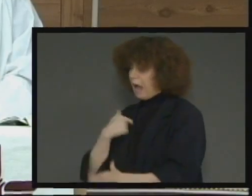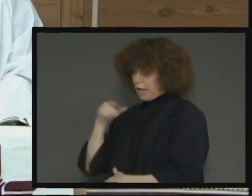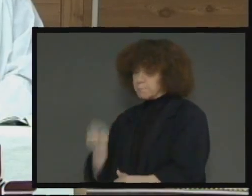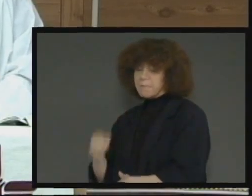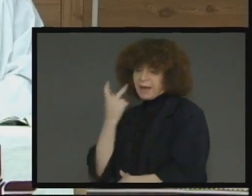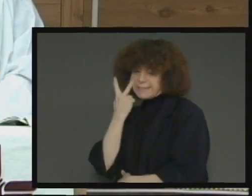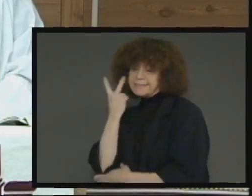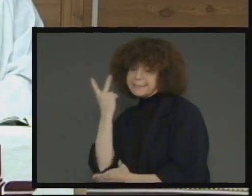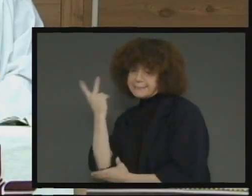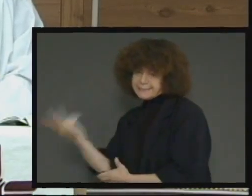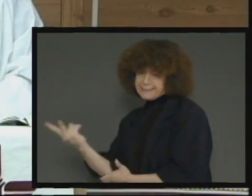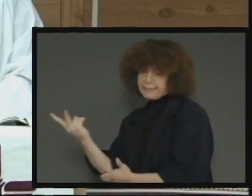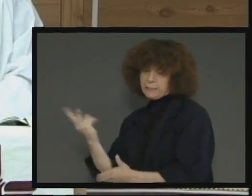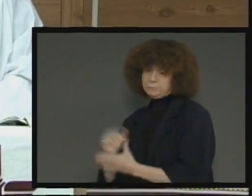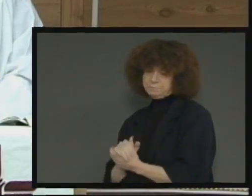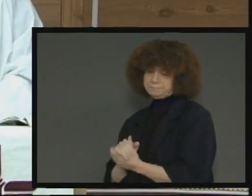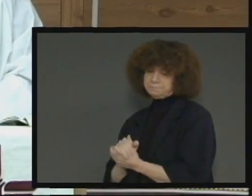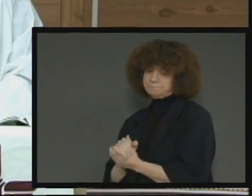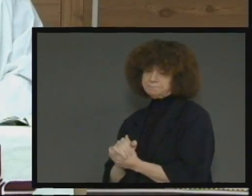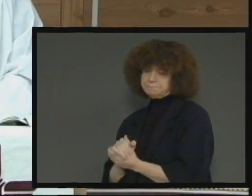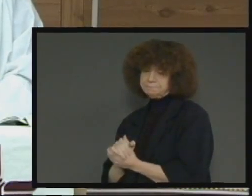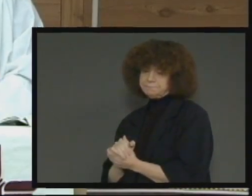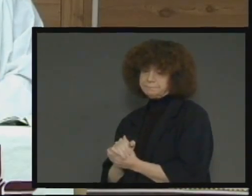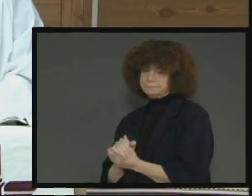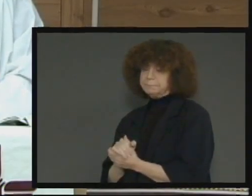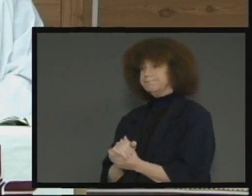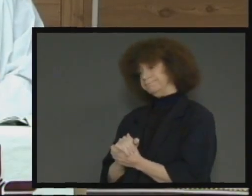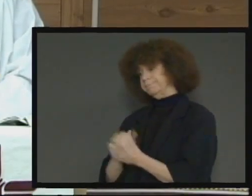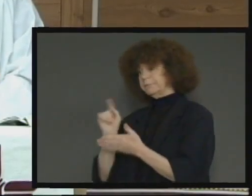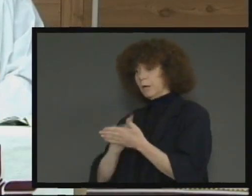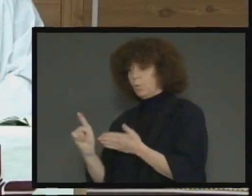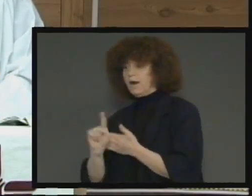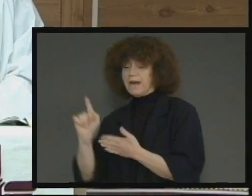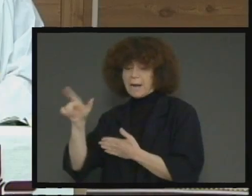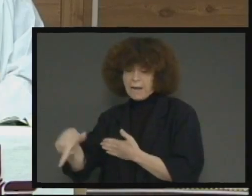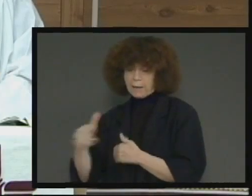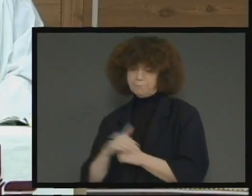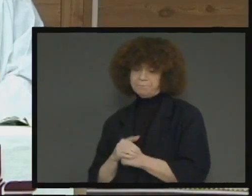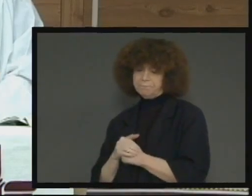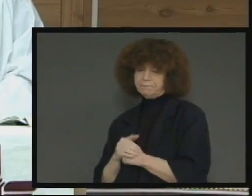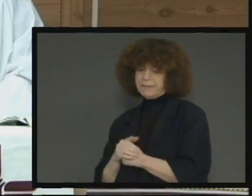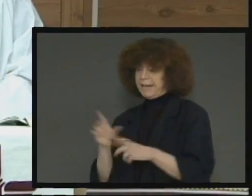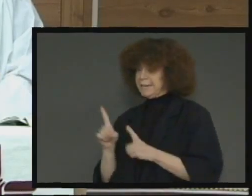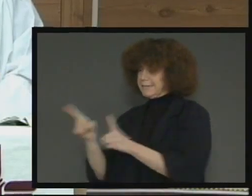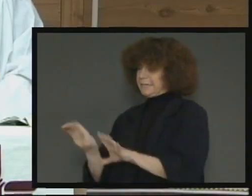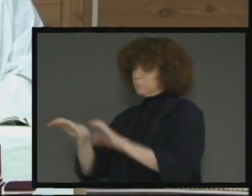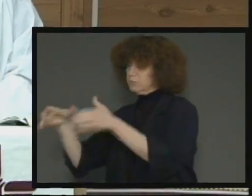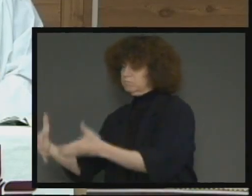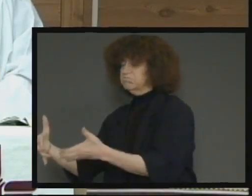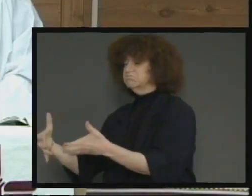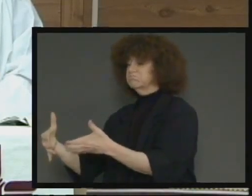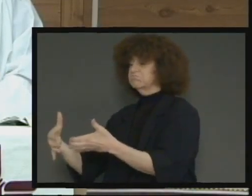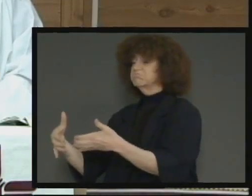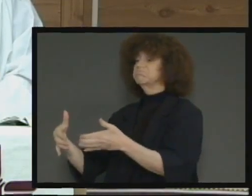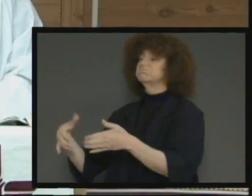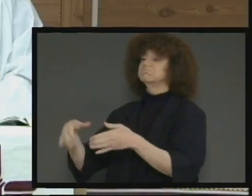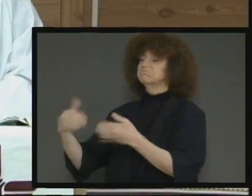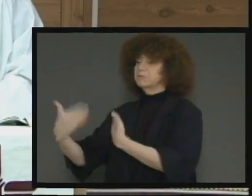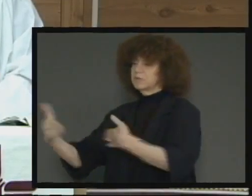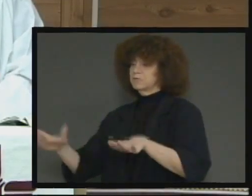be gracious to whom I will be gracious, and will show mercy on whom I will show mercy." But he